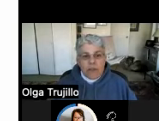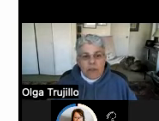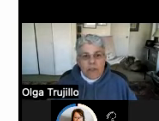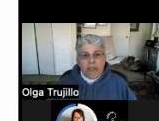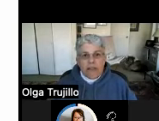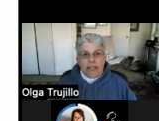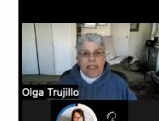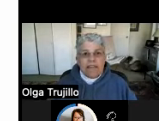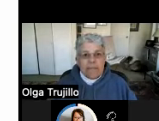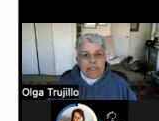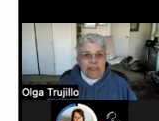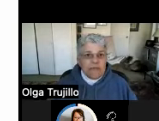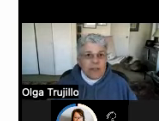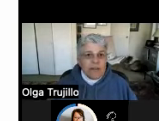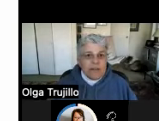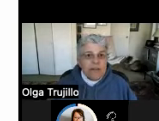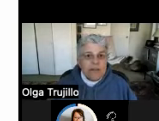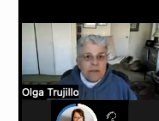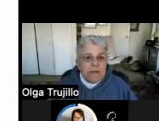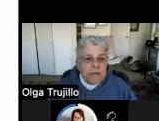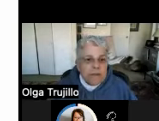weird that they need something different.